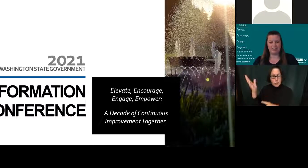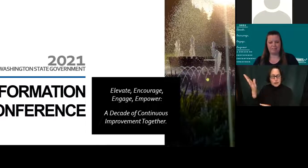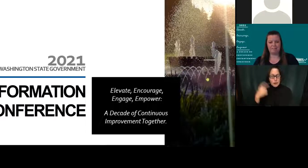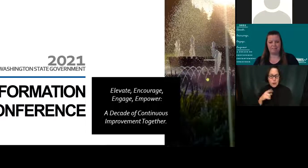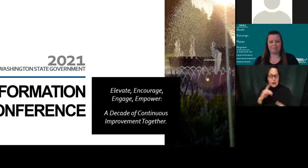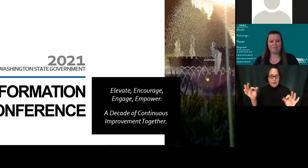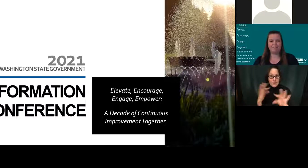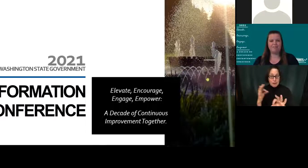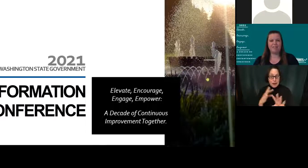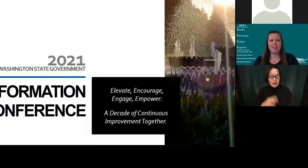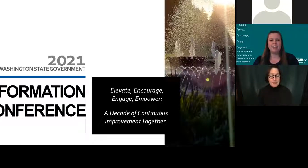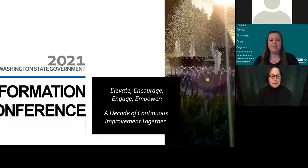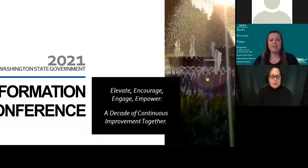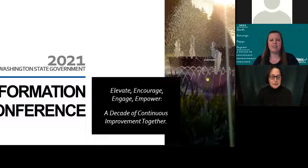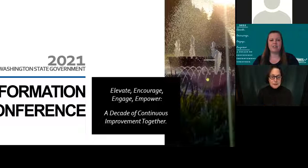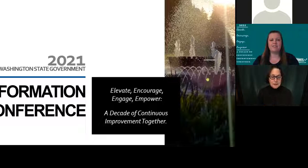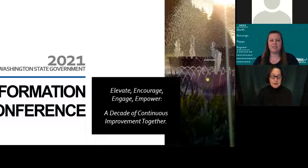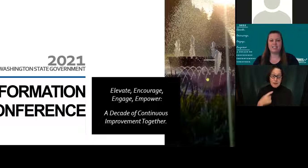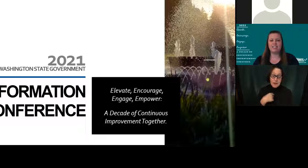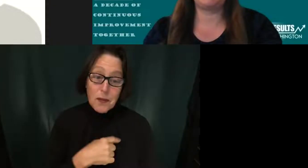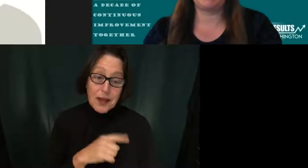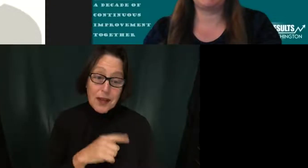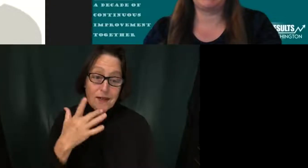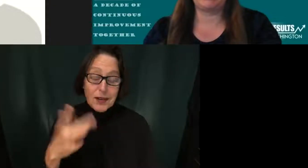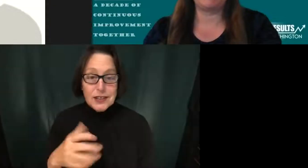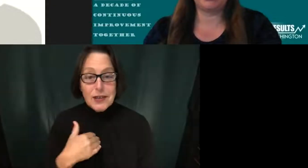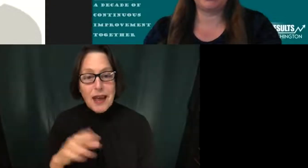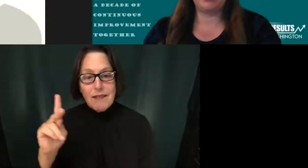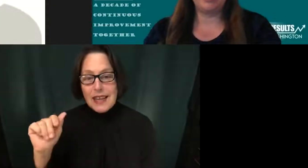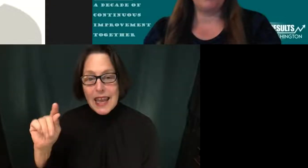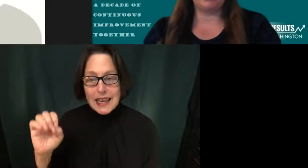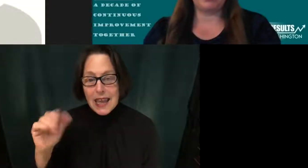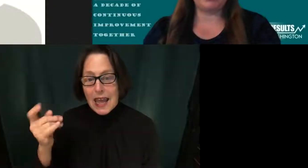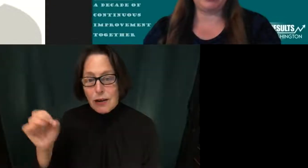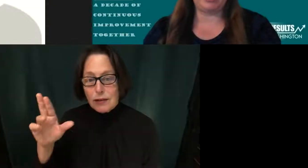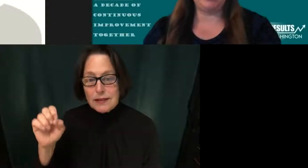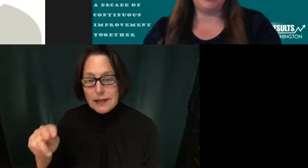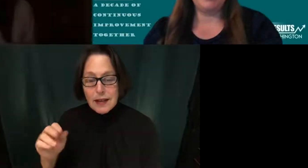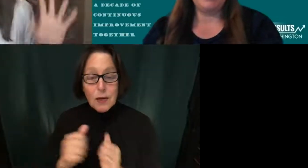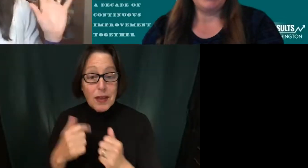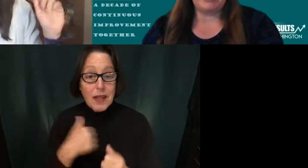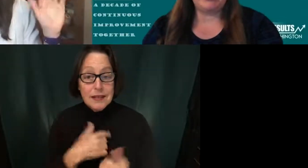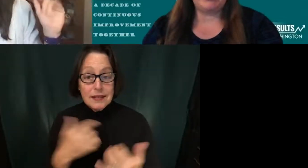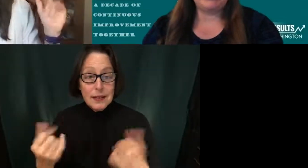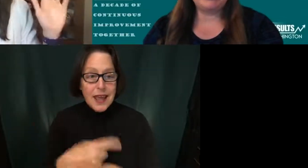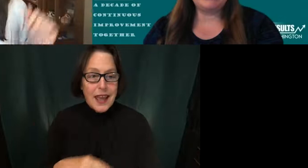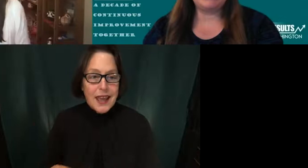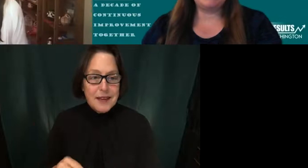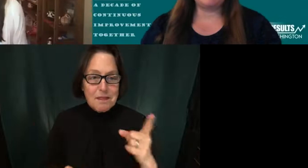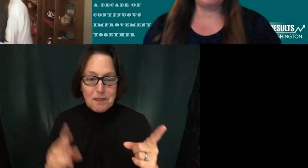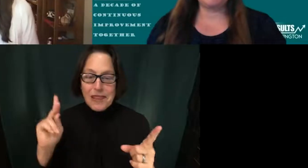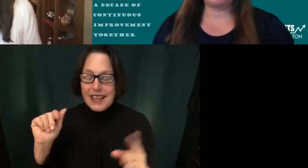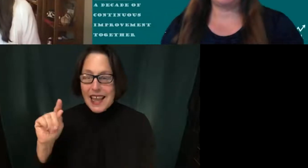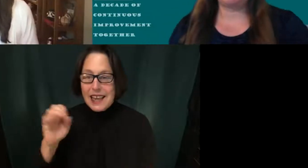feedback. We are very fortunate to have Katie Anderson with us today. Katie is